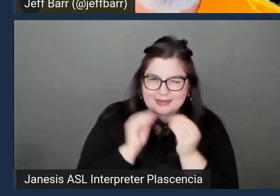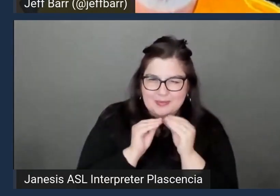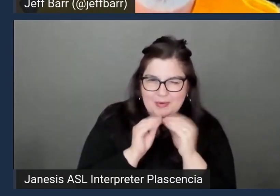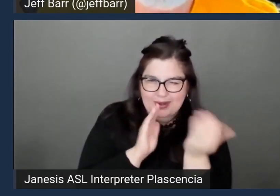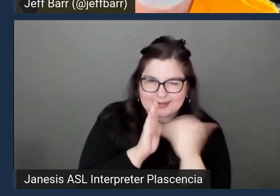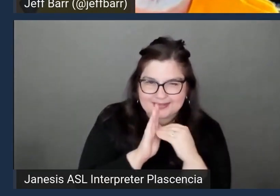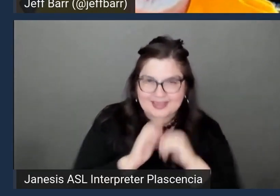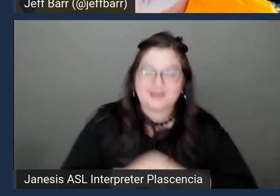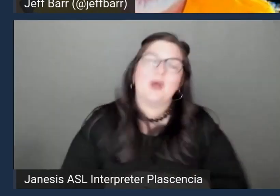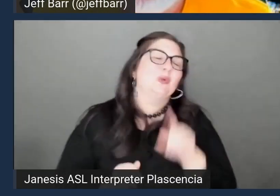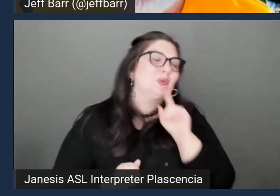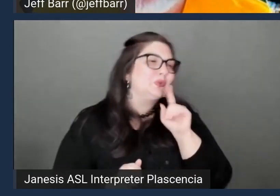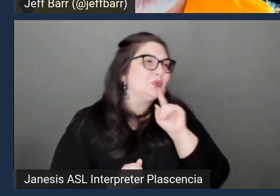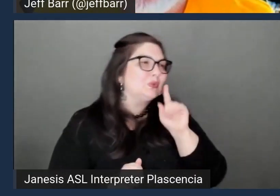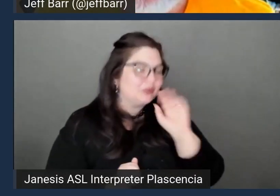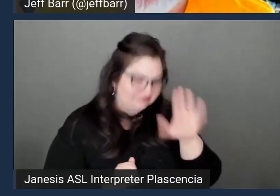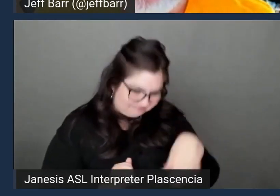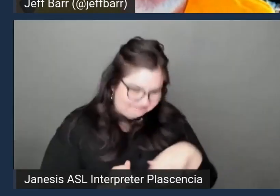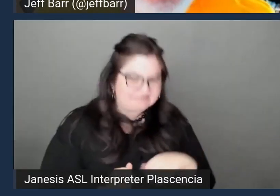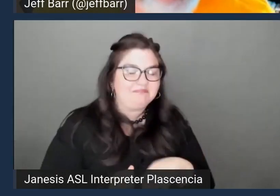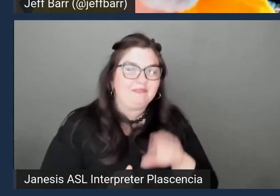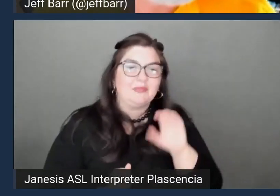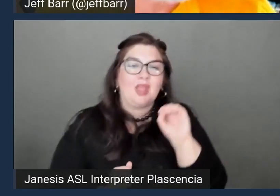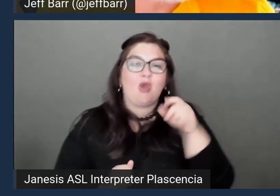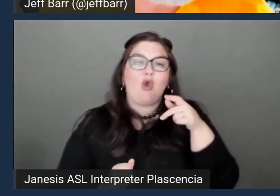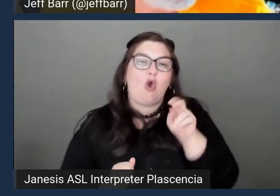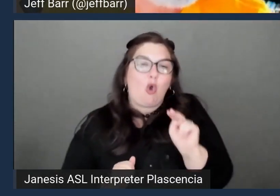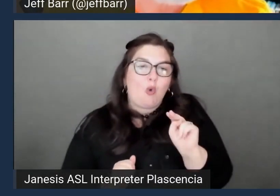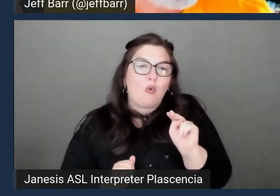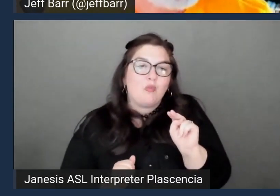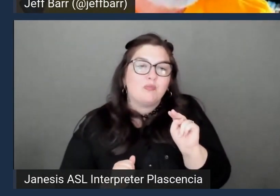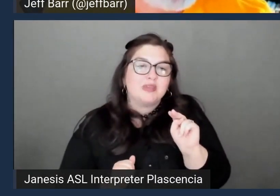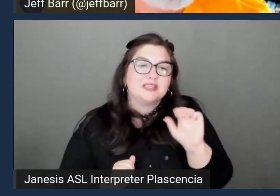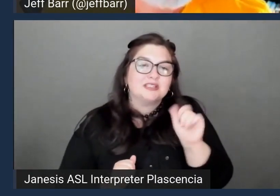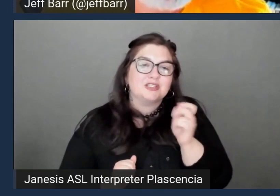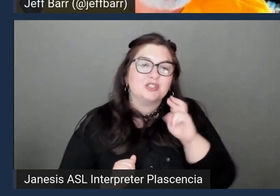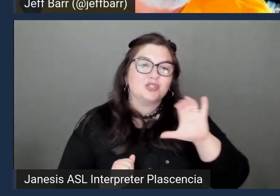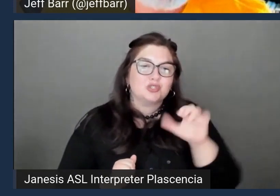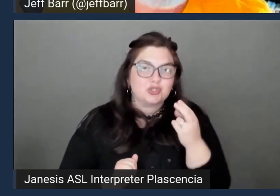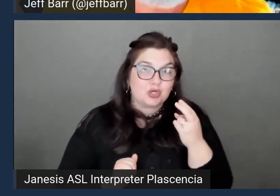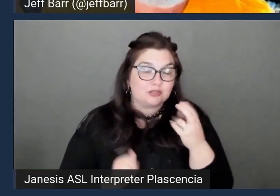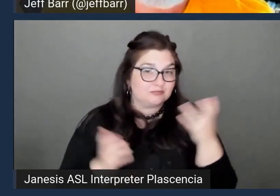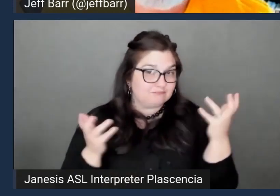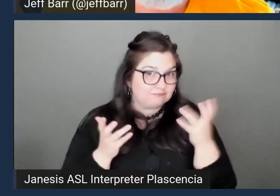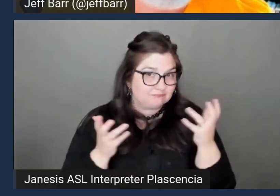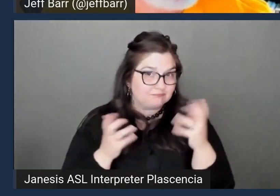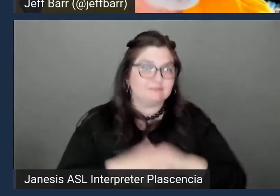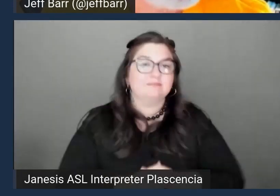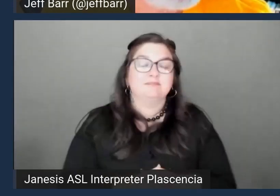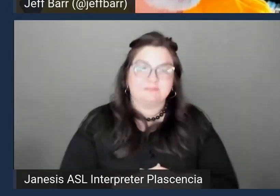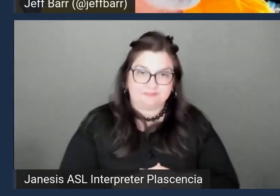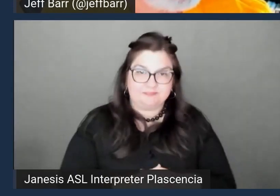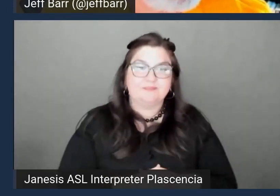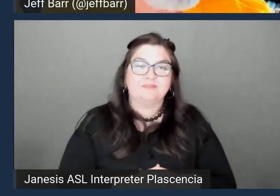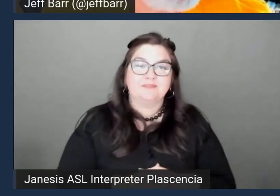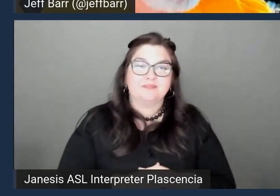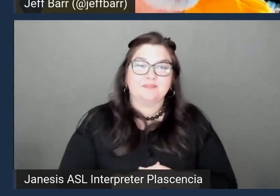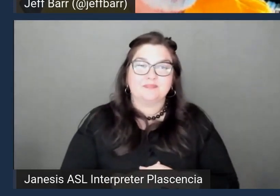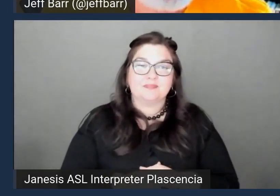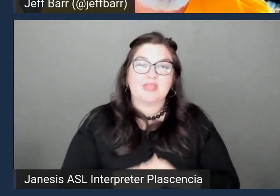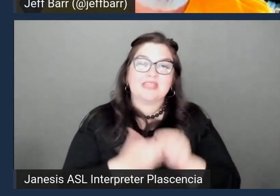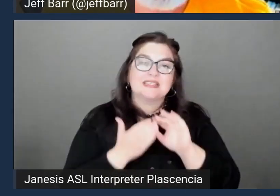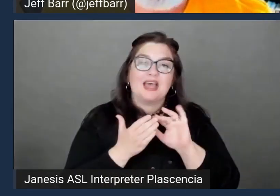Fair enough. So let me tell you what OpenSearch is. OpenSearch is a distributed data